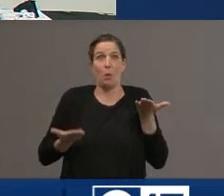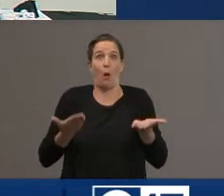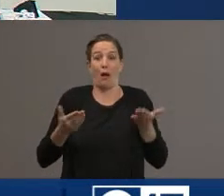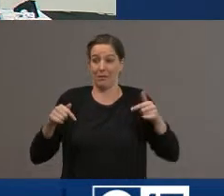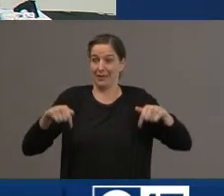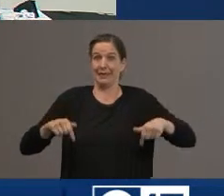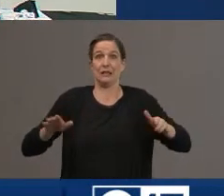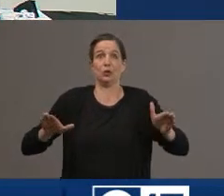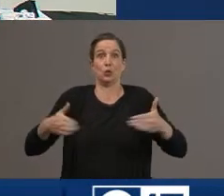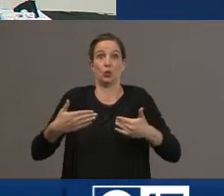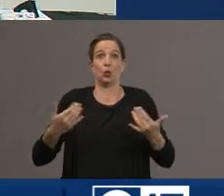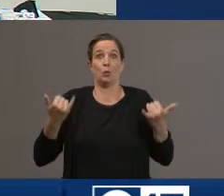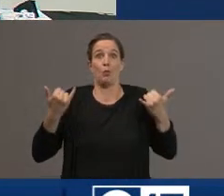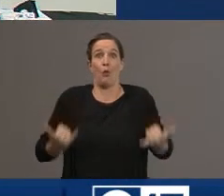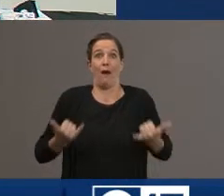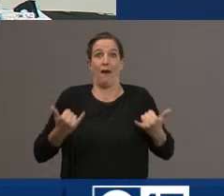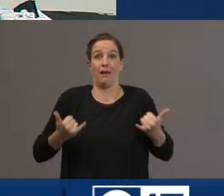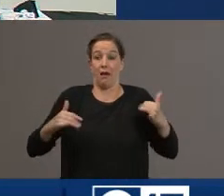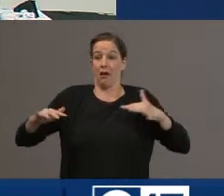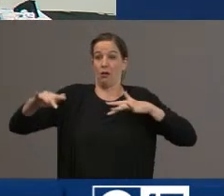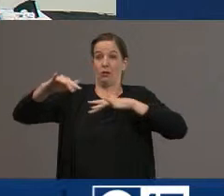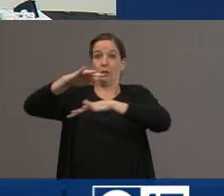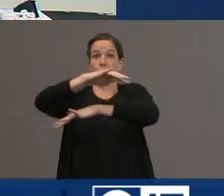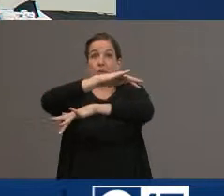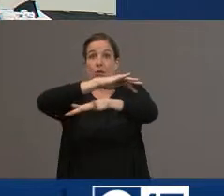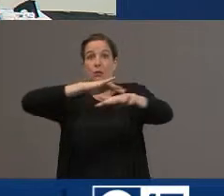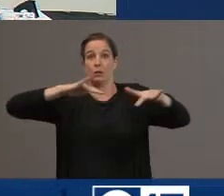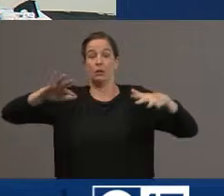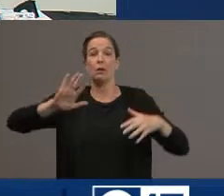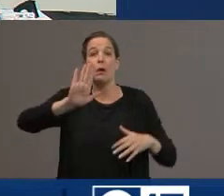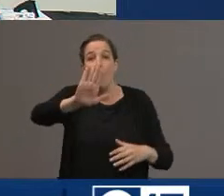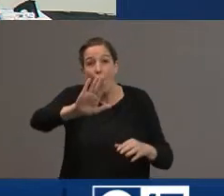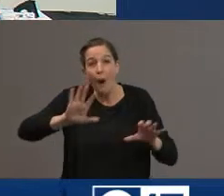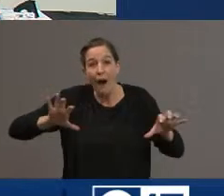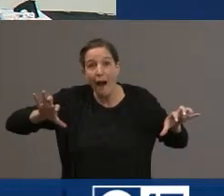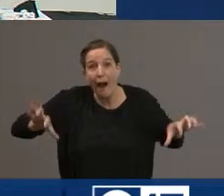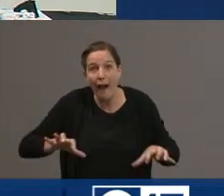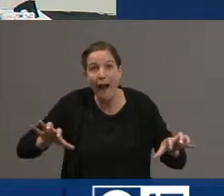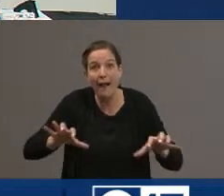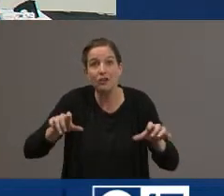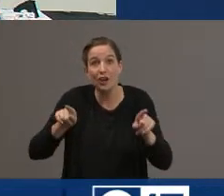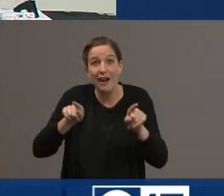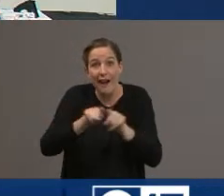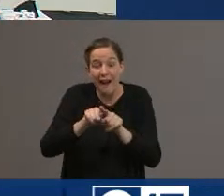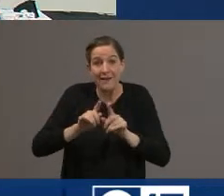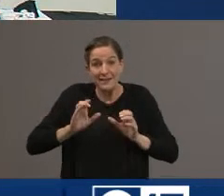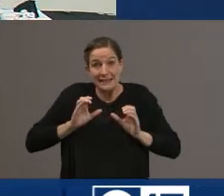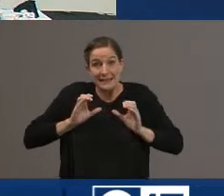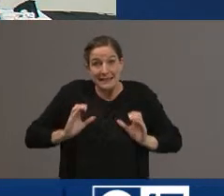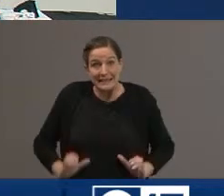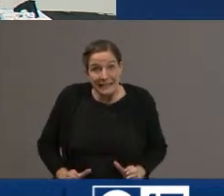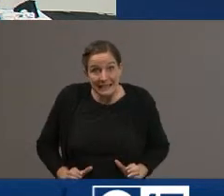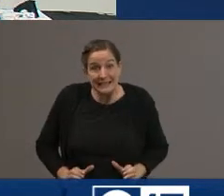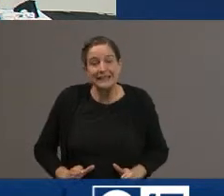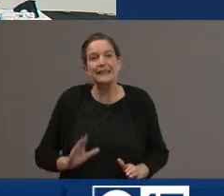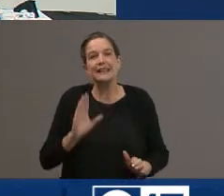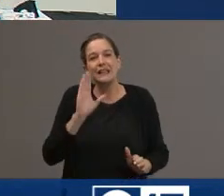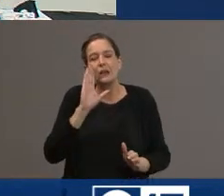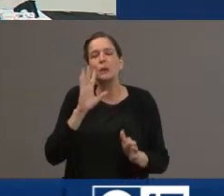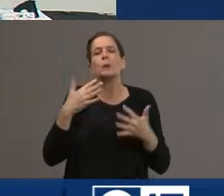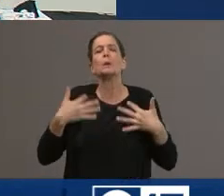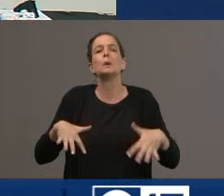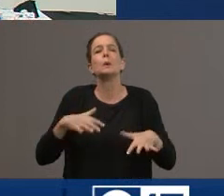take as a citizen will make a difference in how we care for our most vulnerable and how we